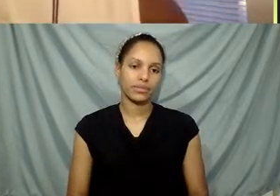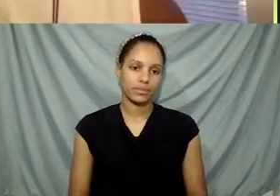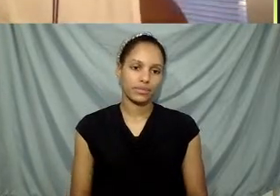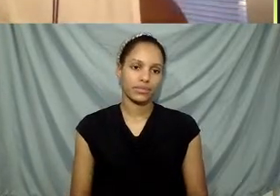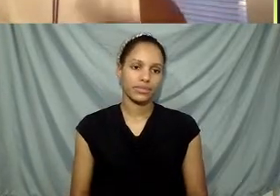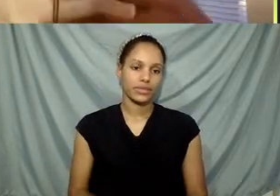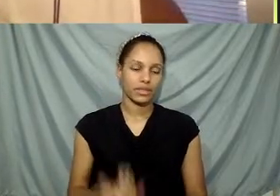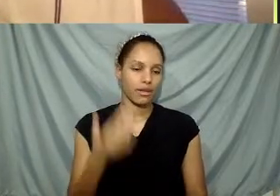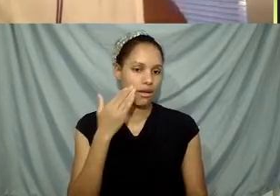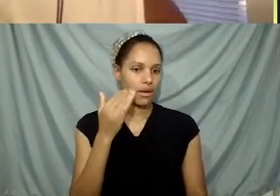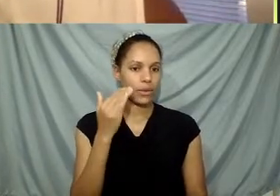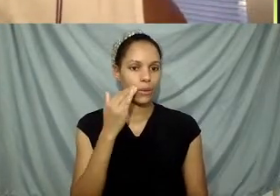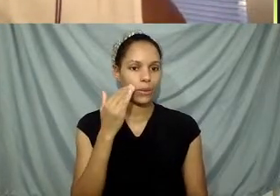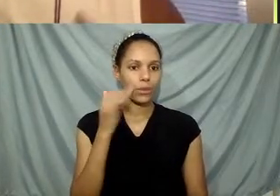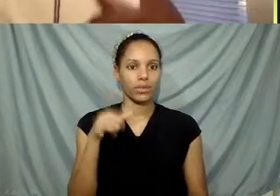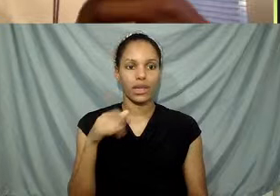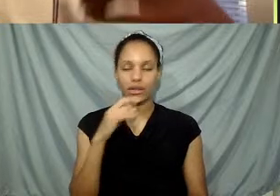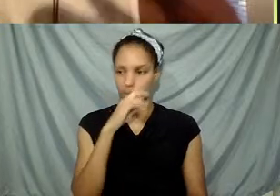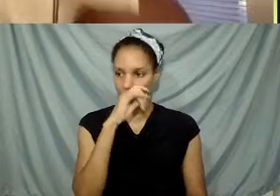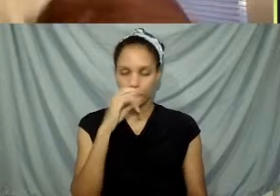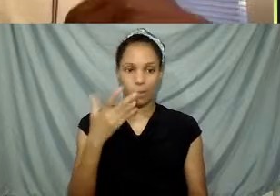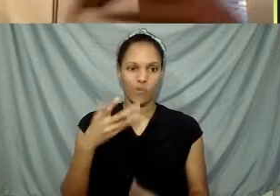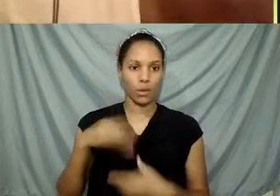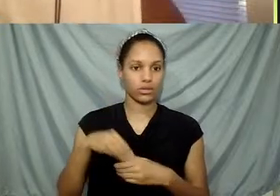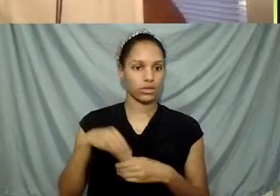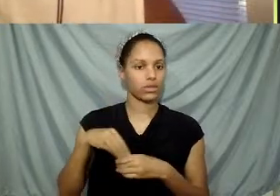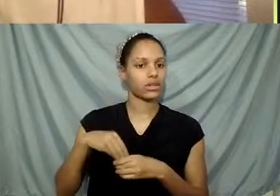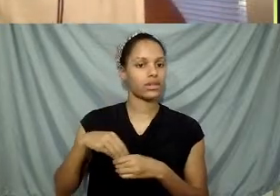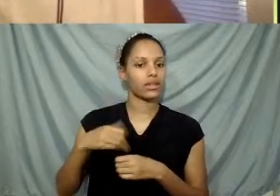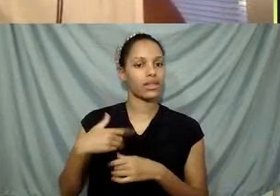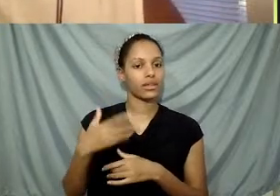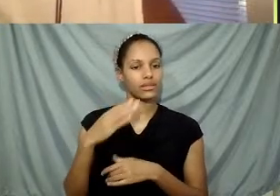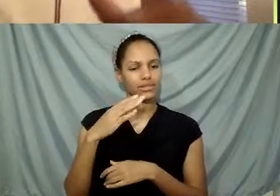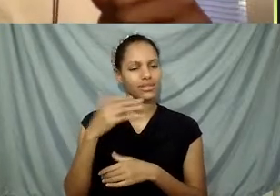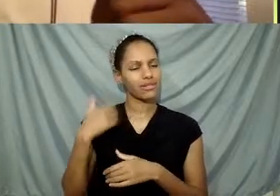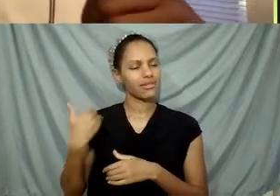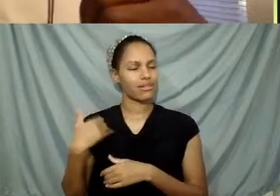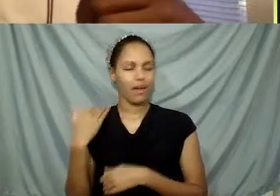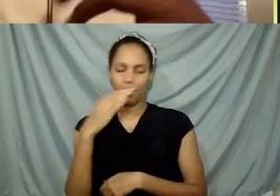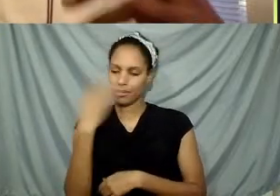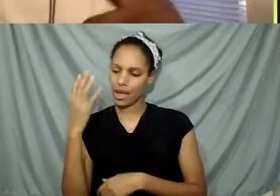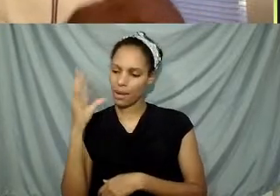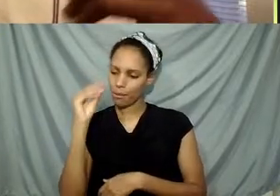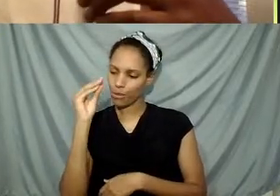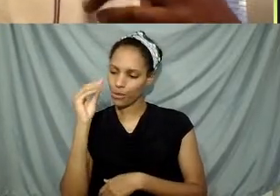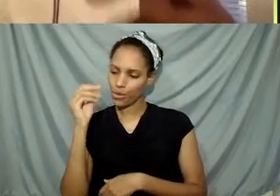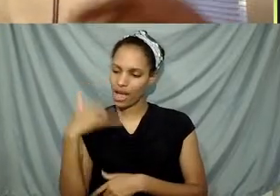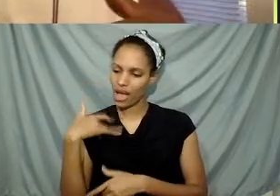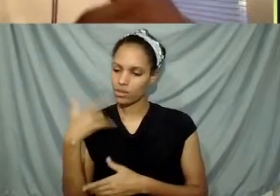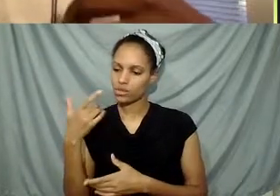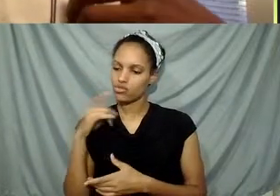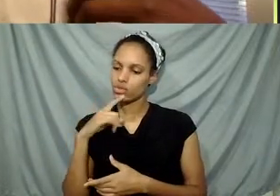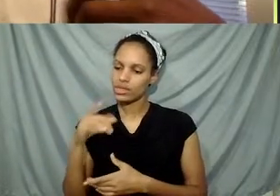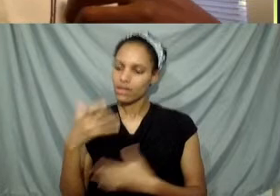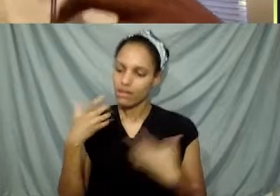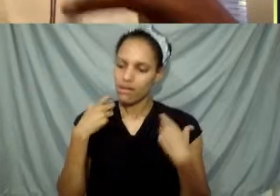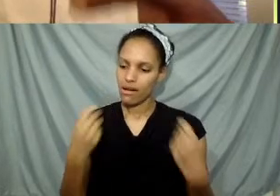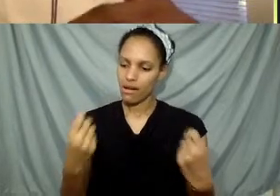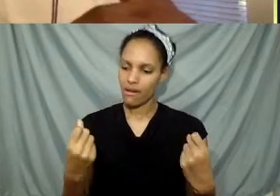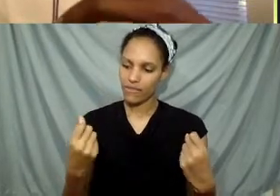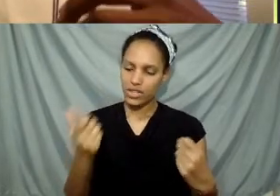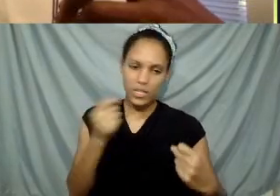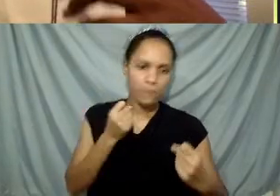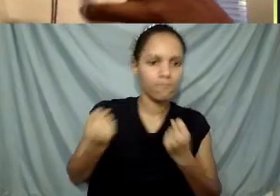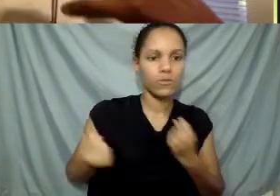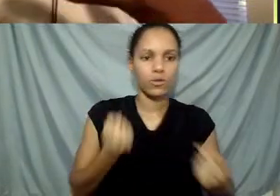I knew intuitively as a young Black boy who was assertive and confident and lifted